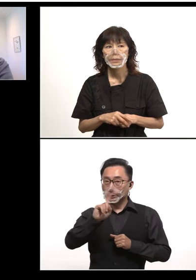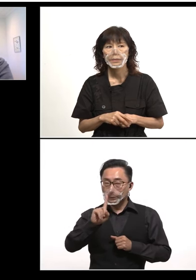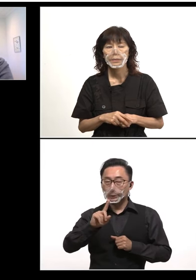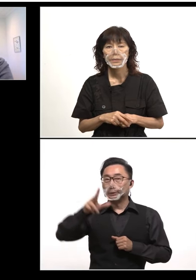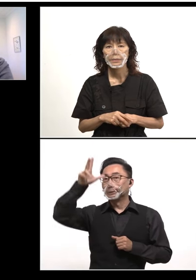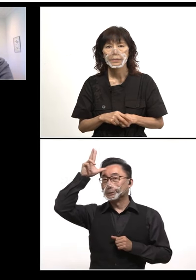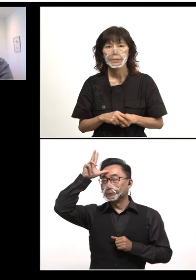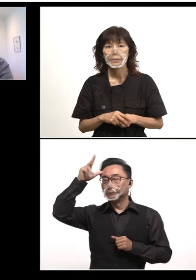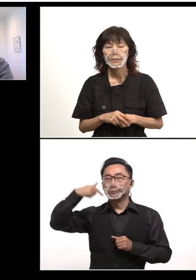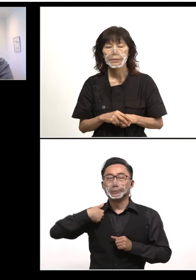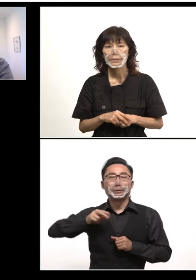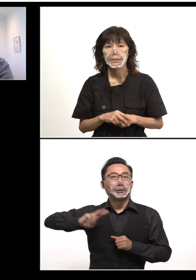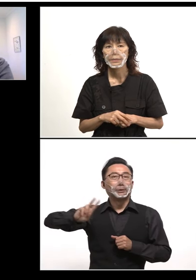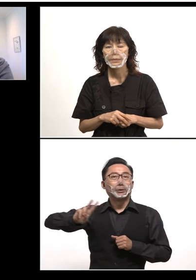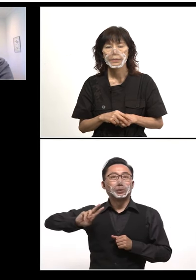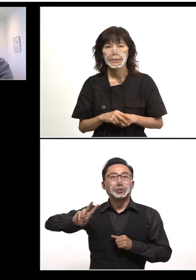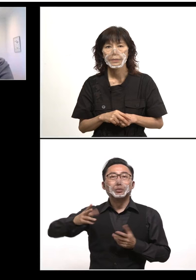government.